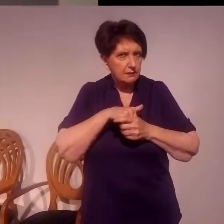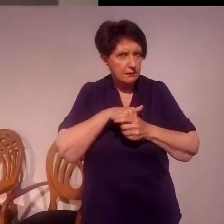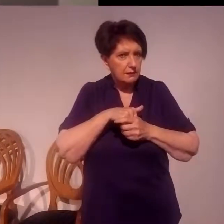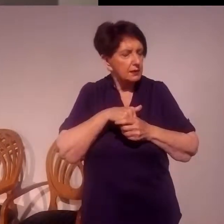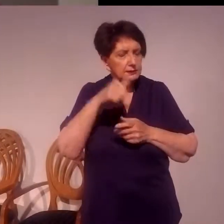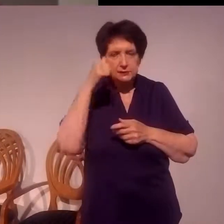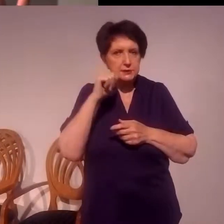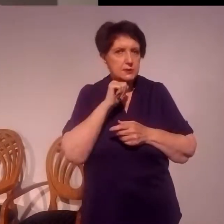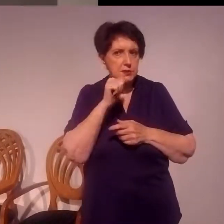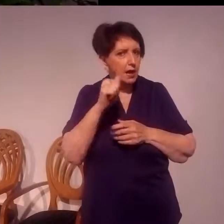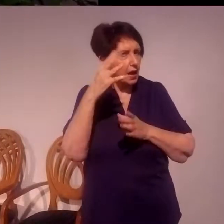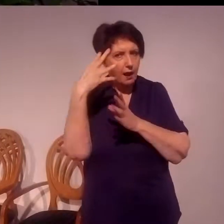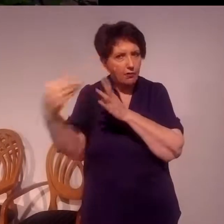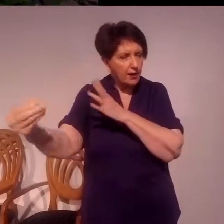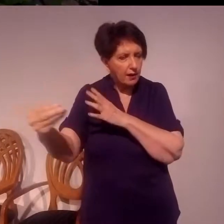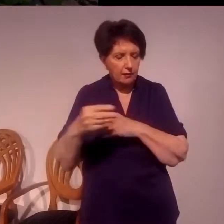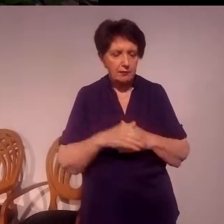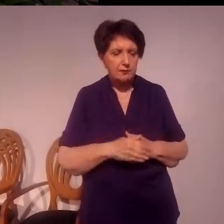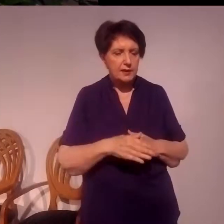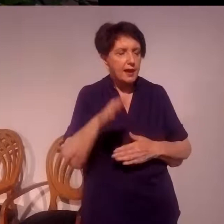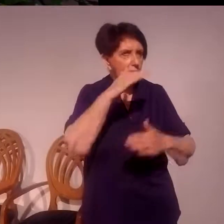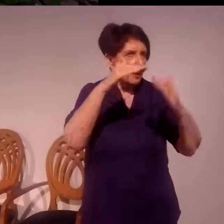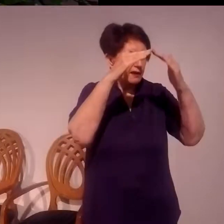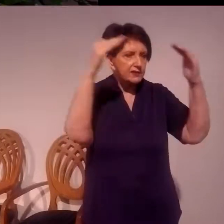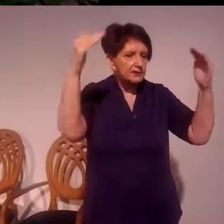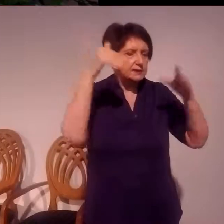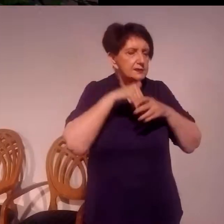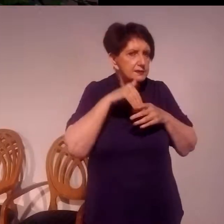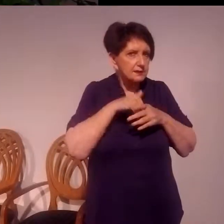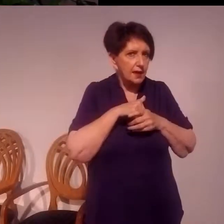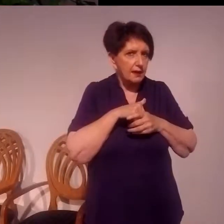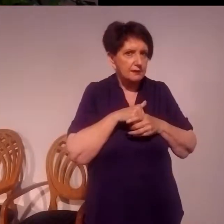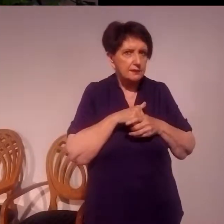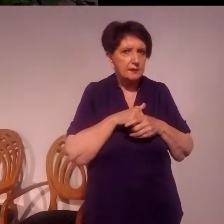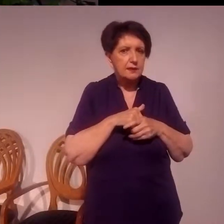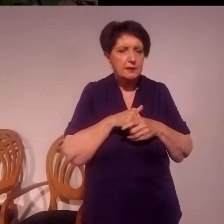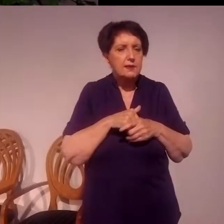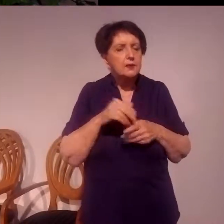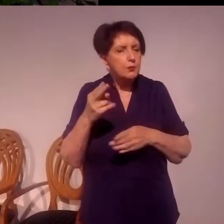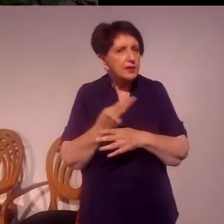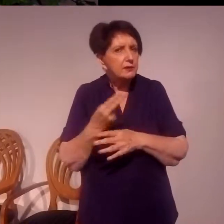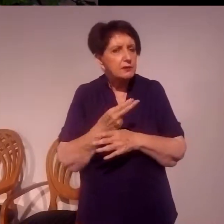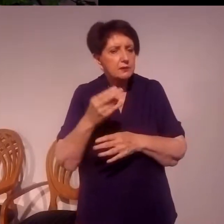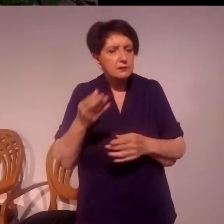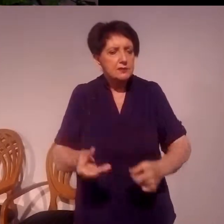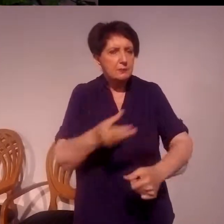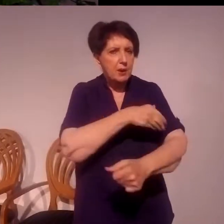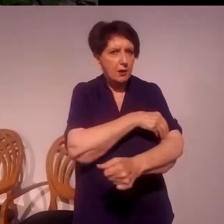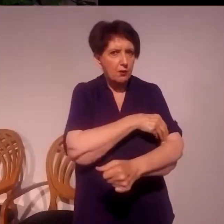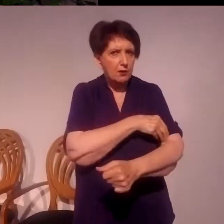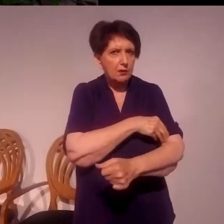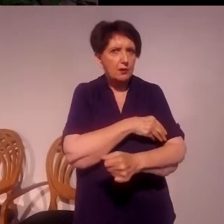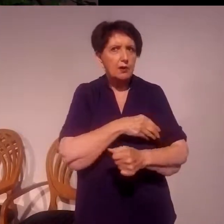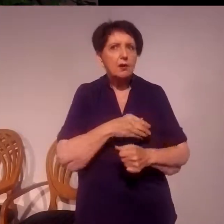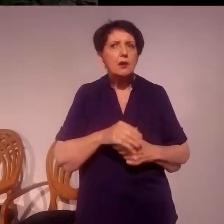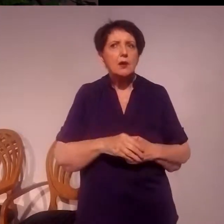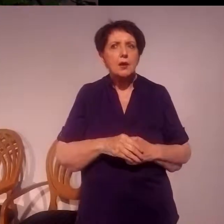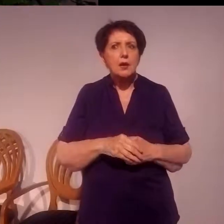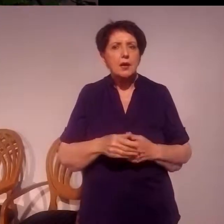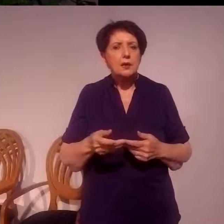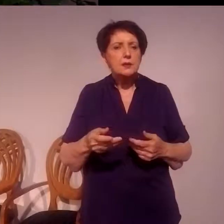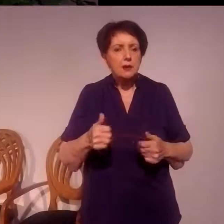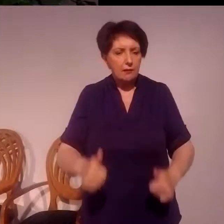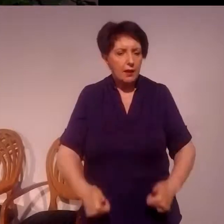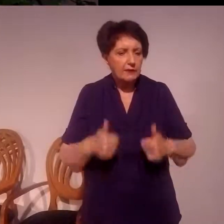not without. That the kingdom of heaven is within. And we can use that power. And we can unfold